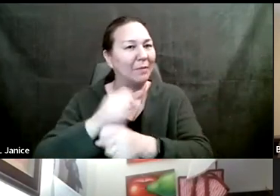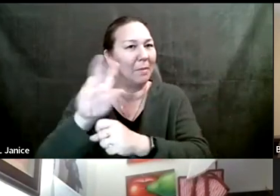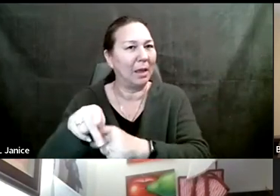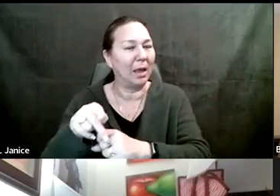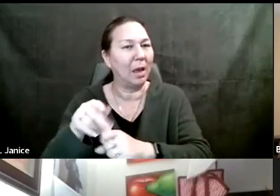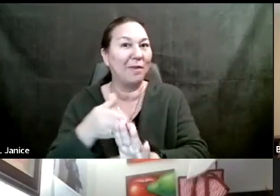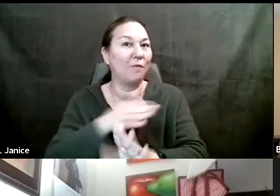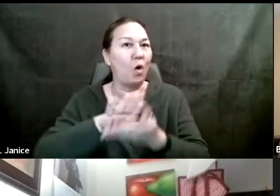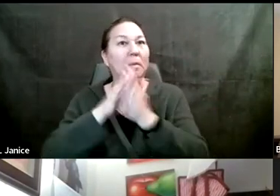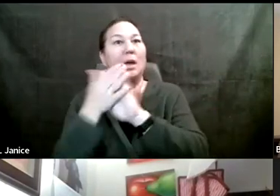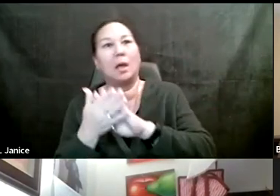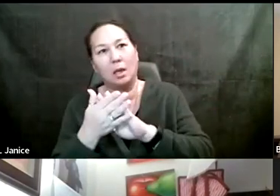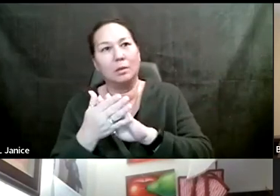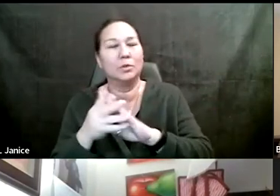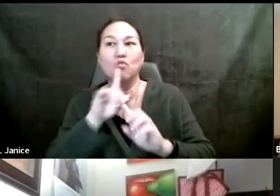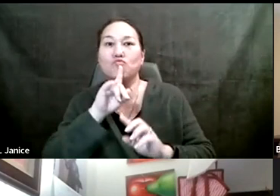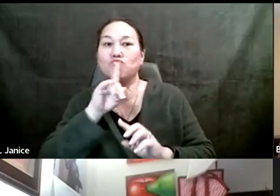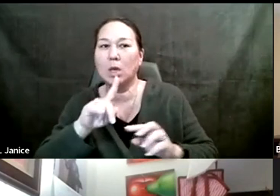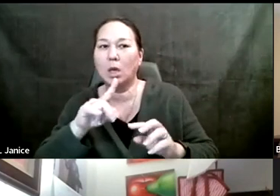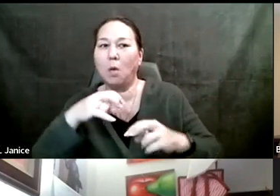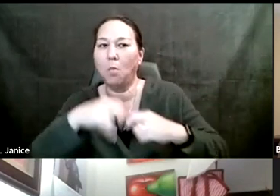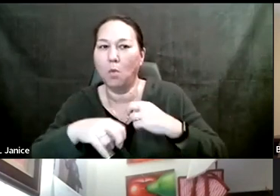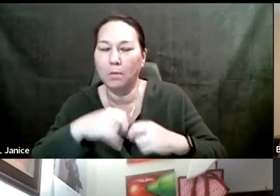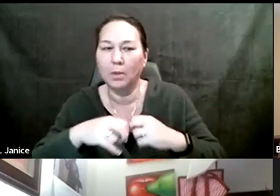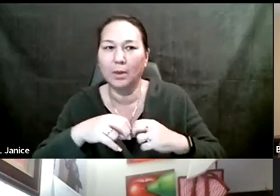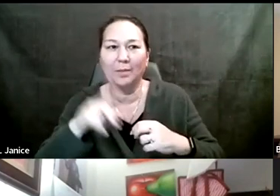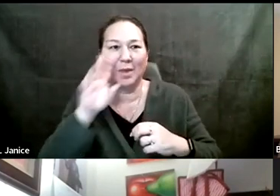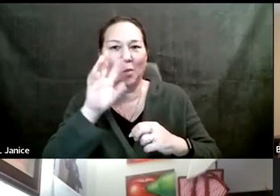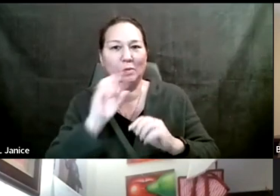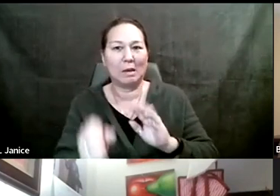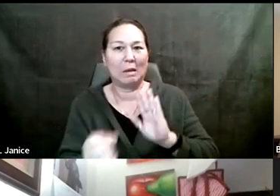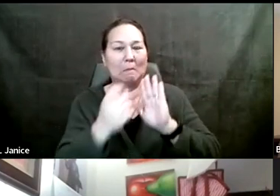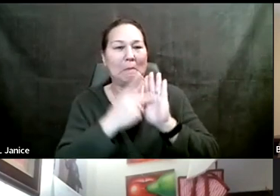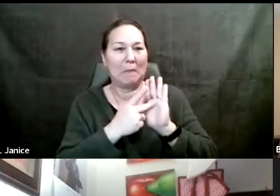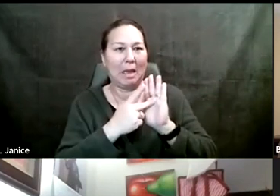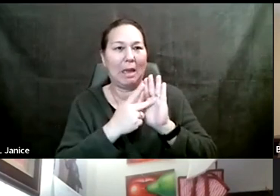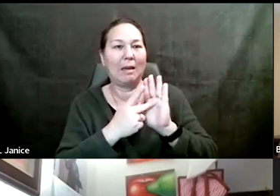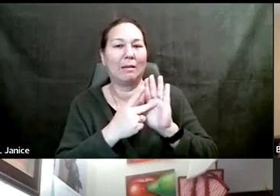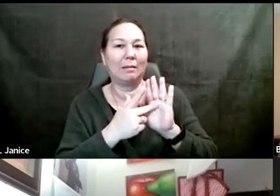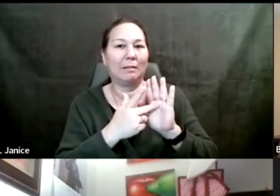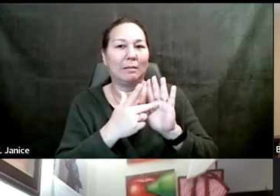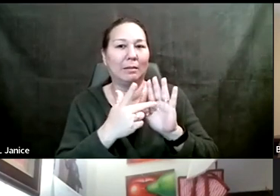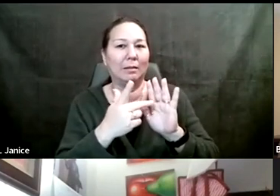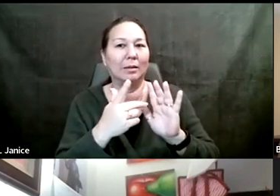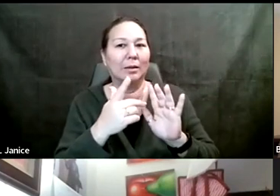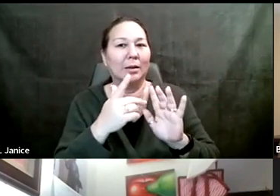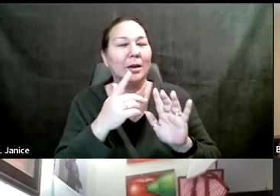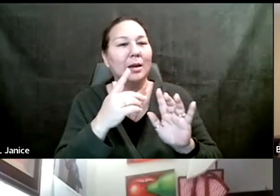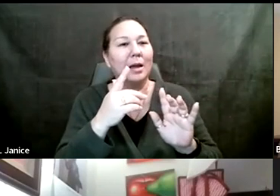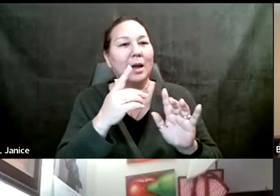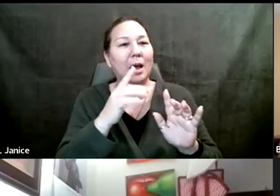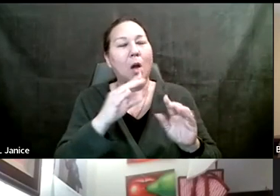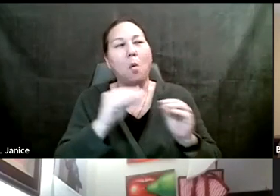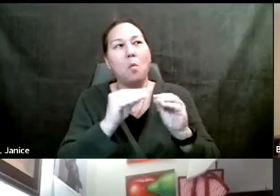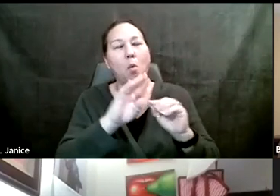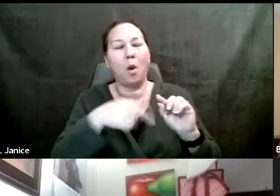where they like face to repeat it uh repeat the entire grade or you know go to summer um is that that more what you're talking